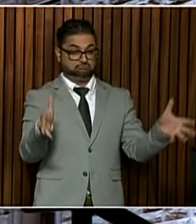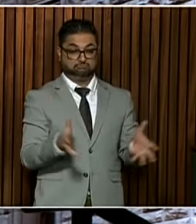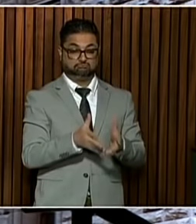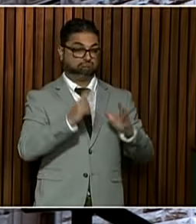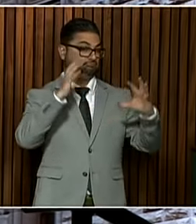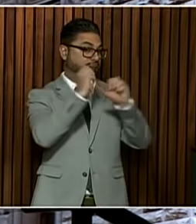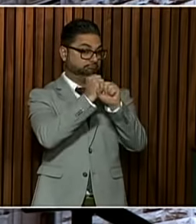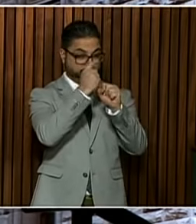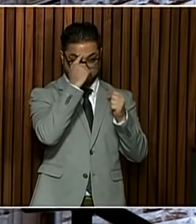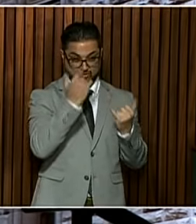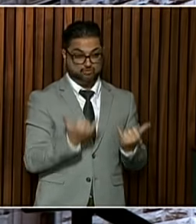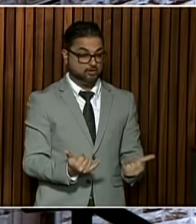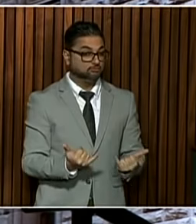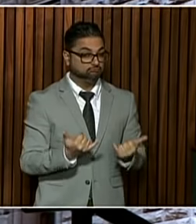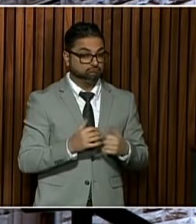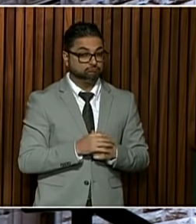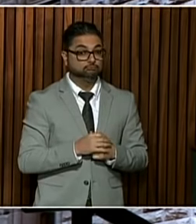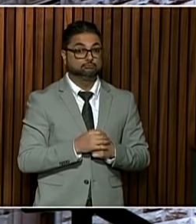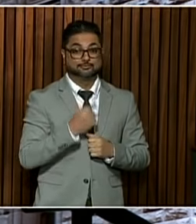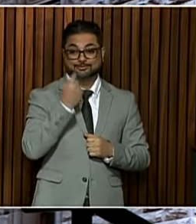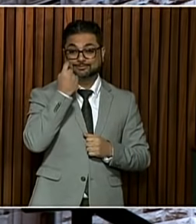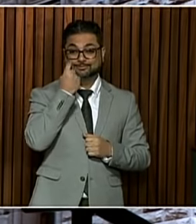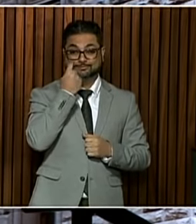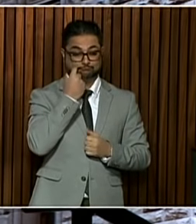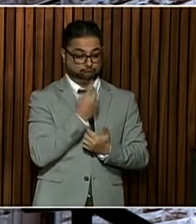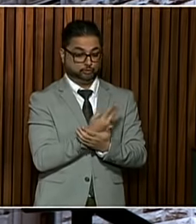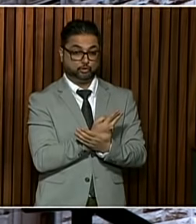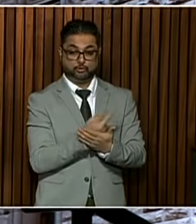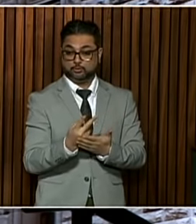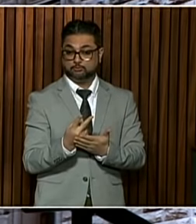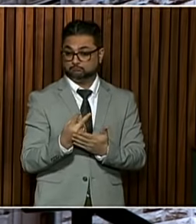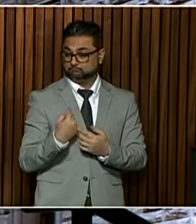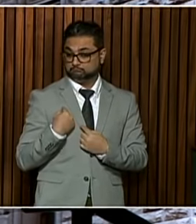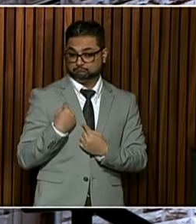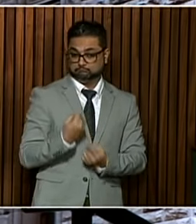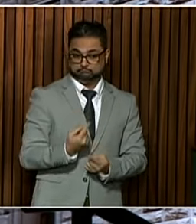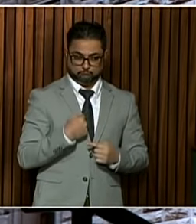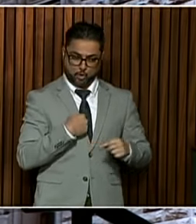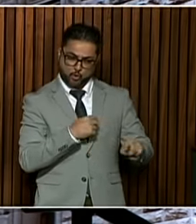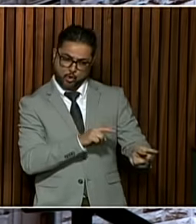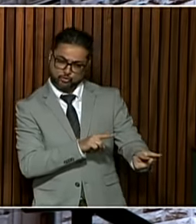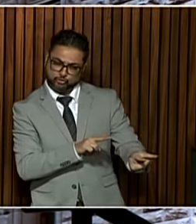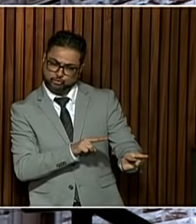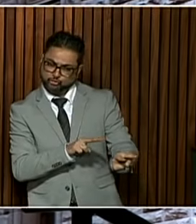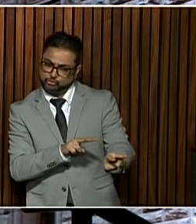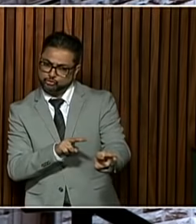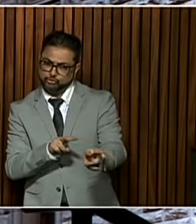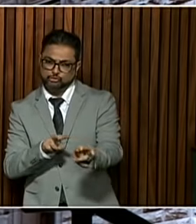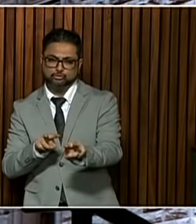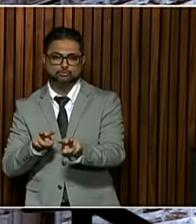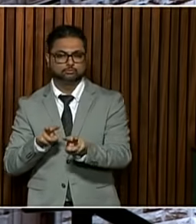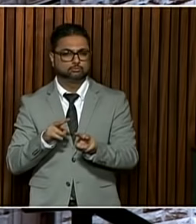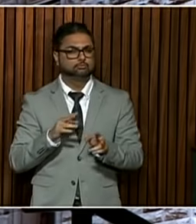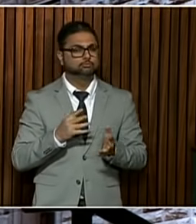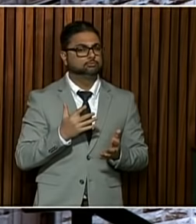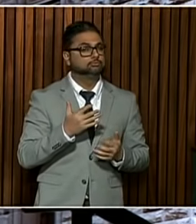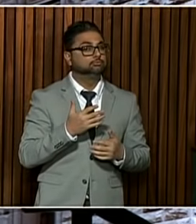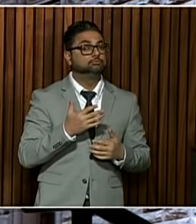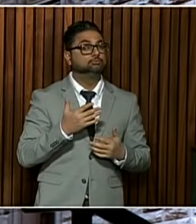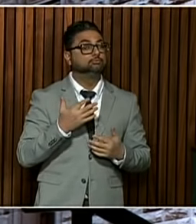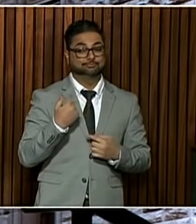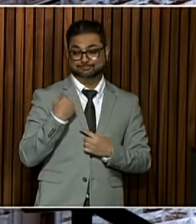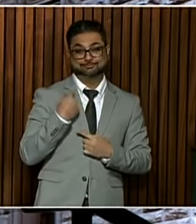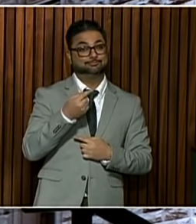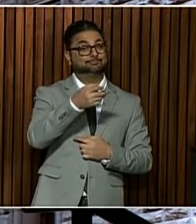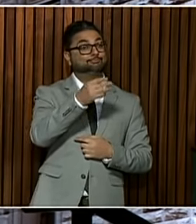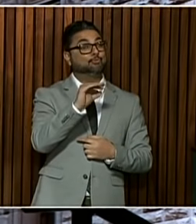monitoring this coming week, which will be the second week of the initial school closures post-March break, is one